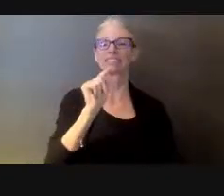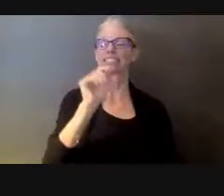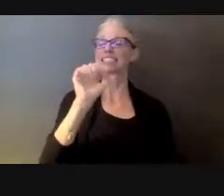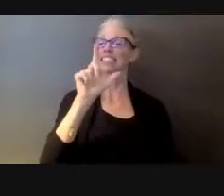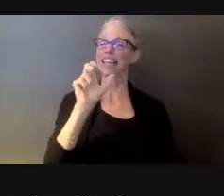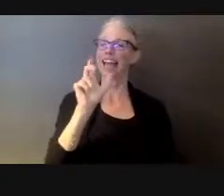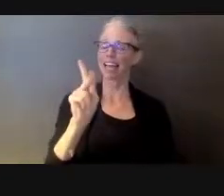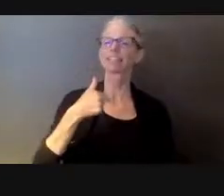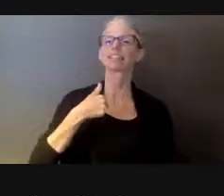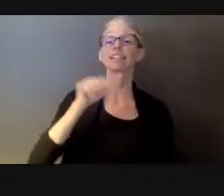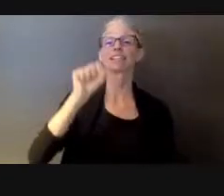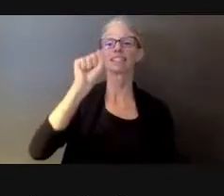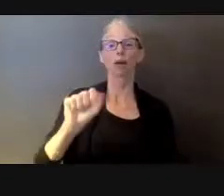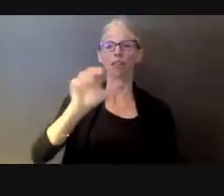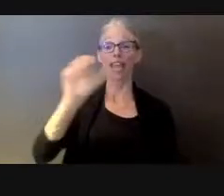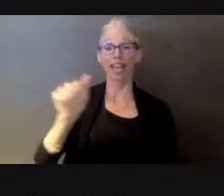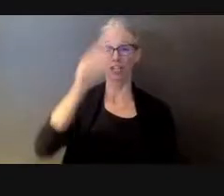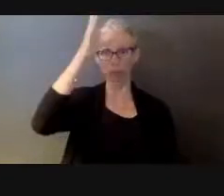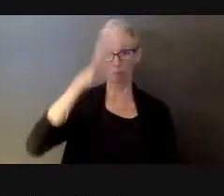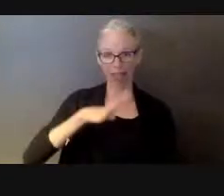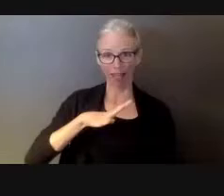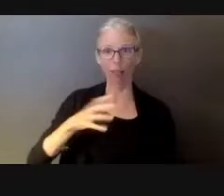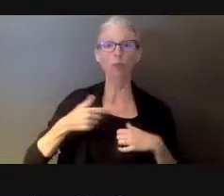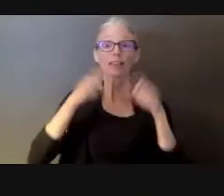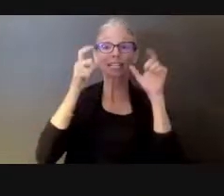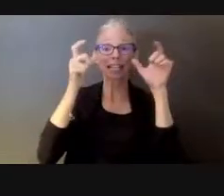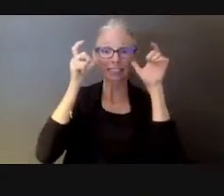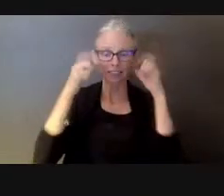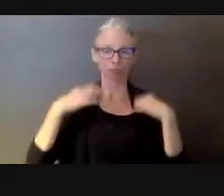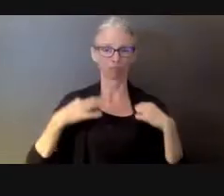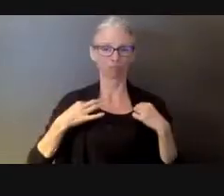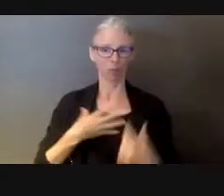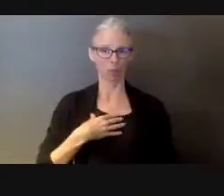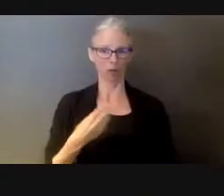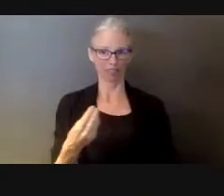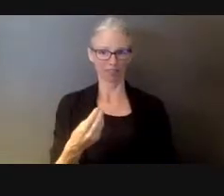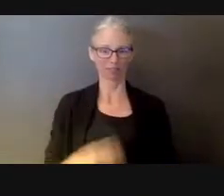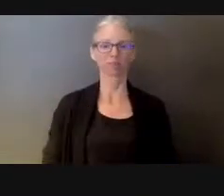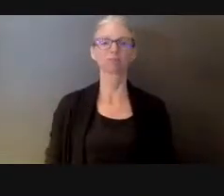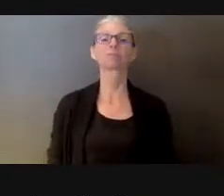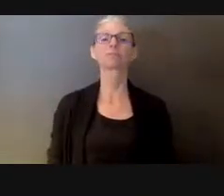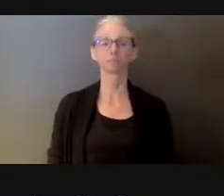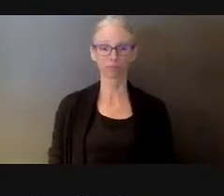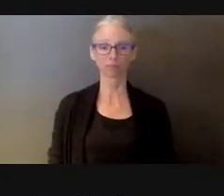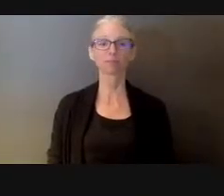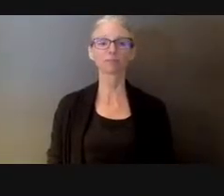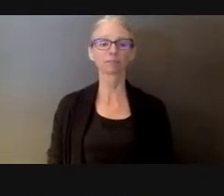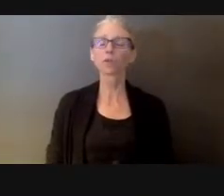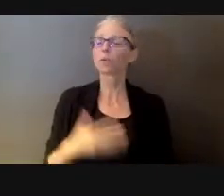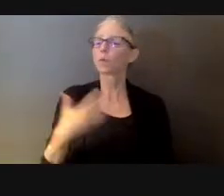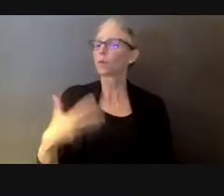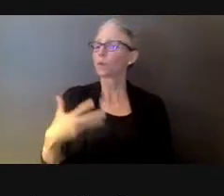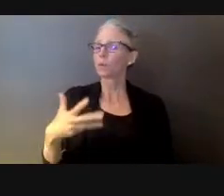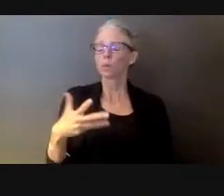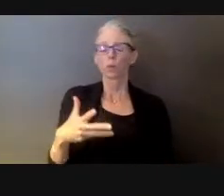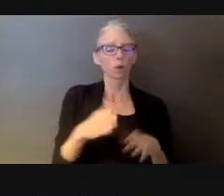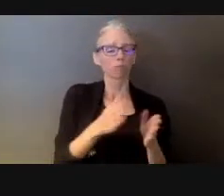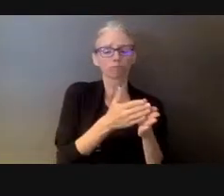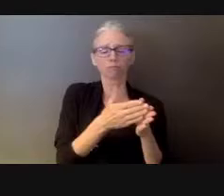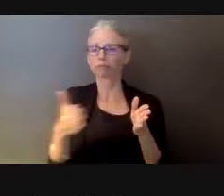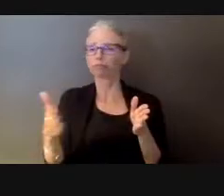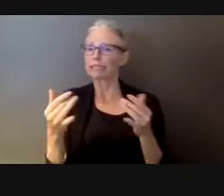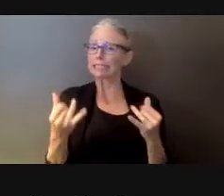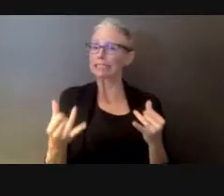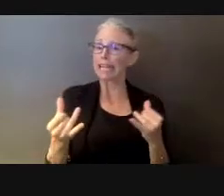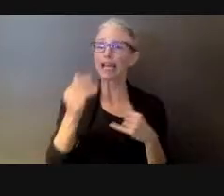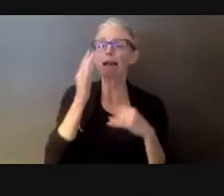South Asian male with glasses wearing a white shirt. As Allison noted, we have an amazing lineup of speakers for you